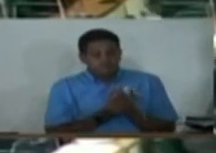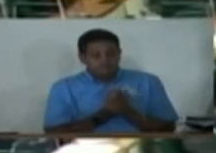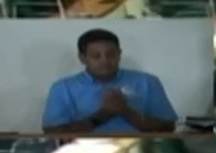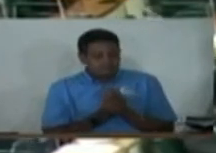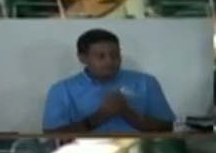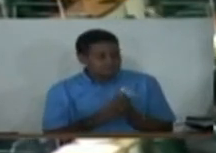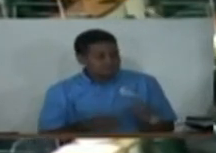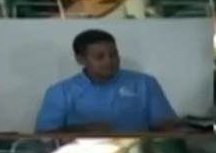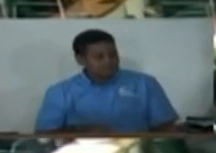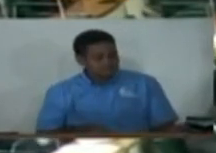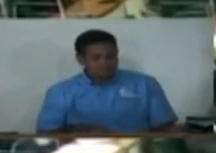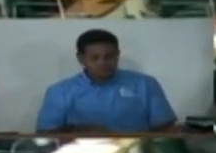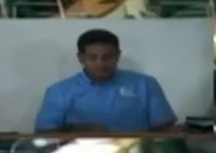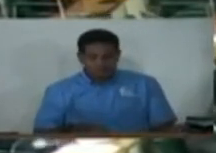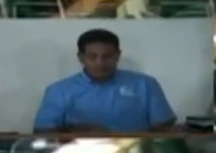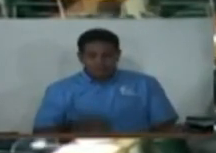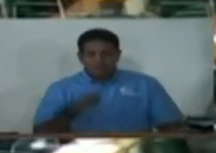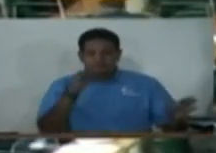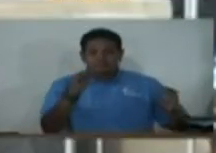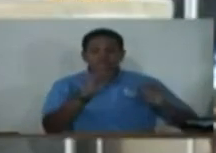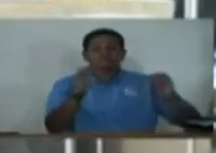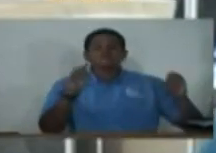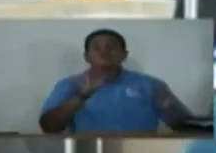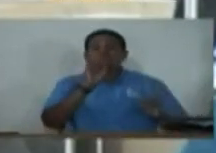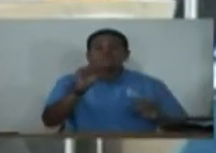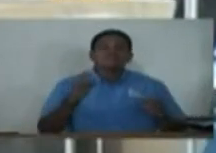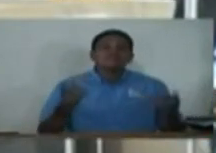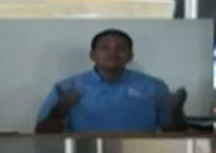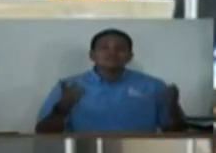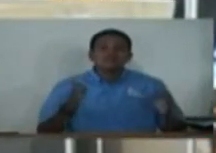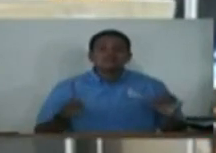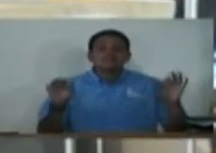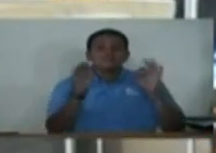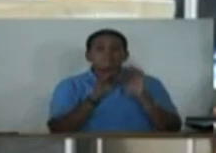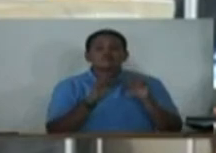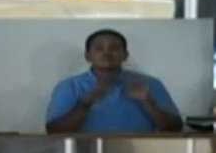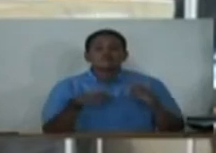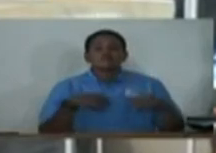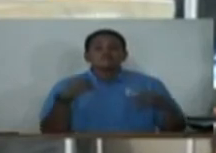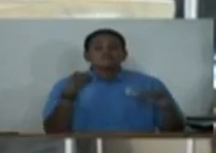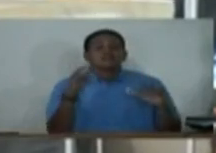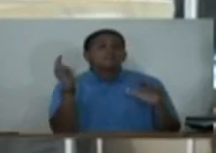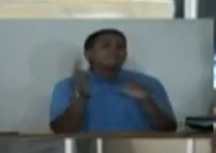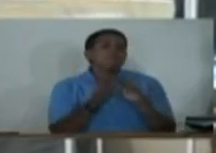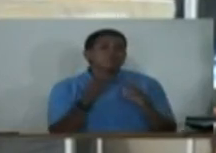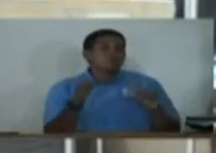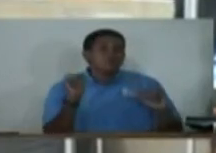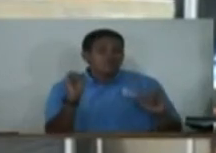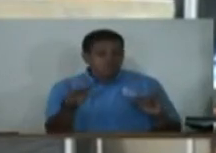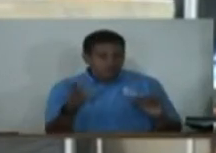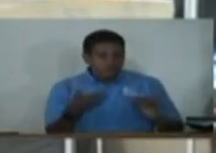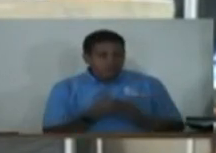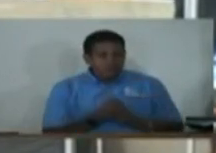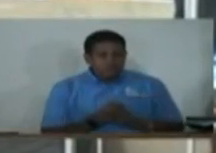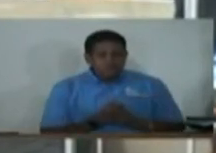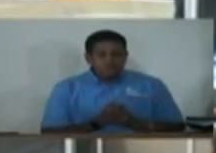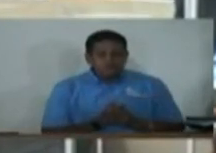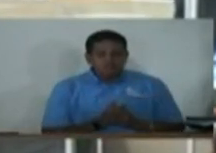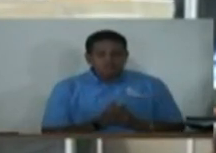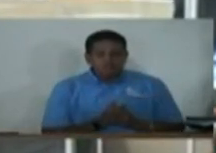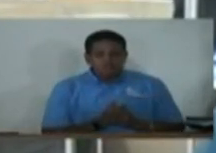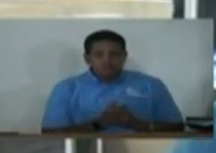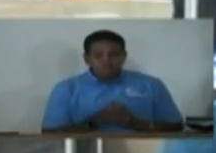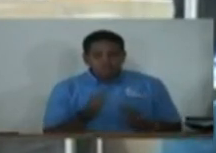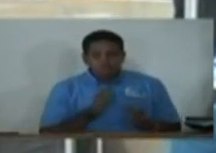it is of no real import, but I still mention it anyway, that I am